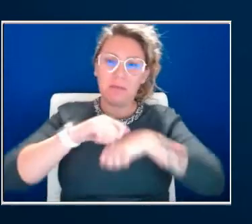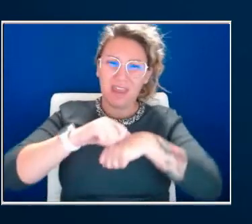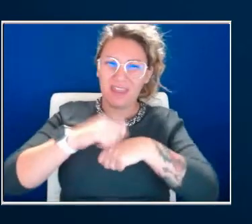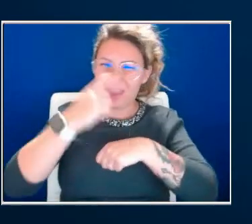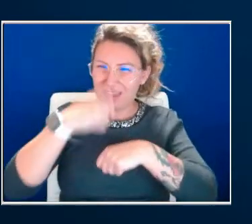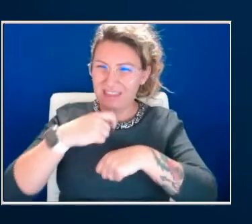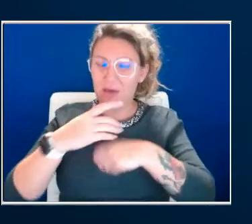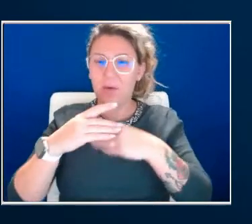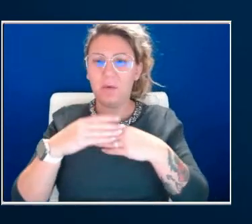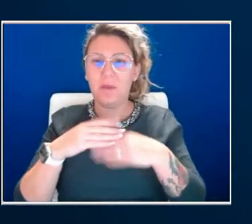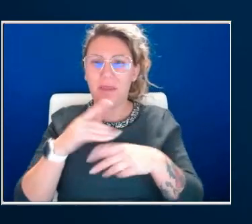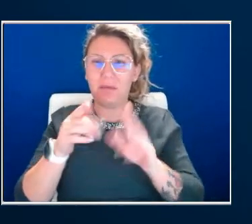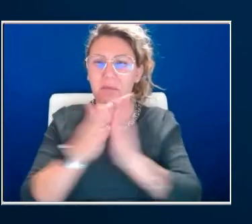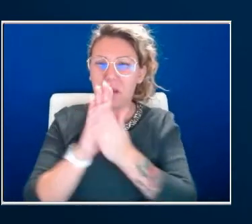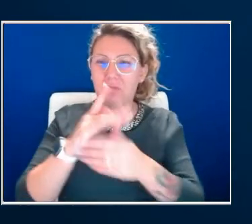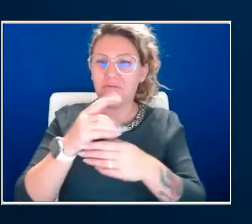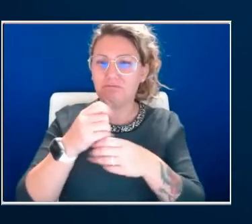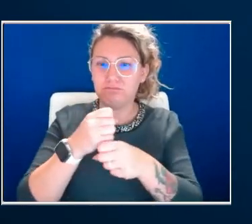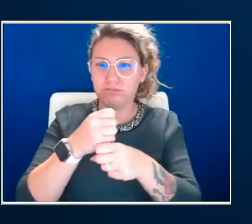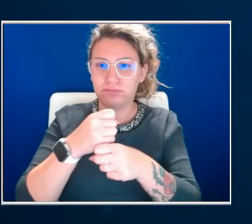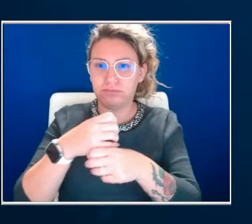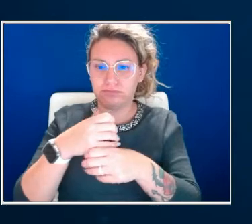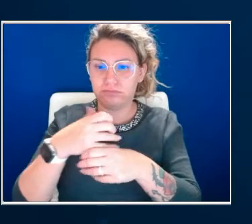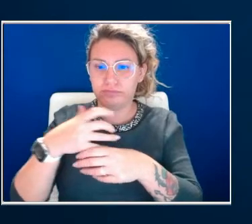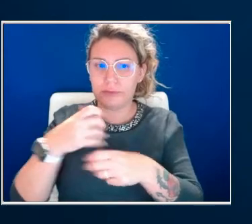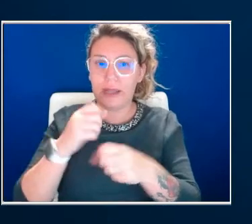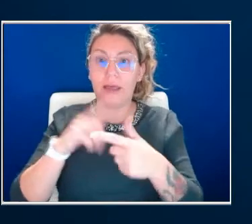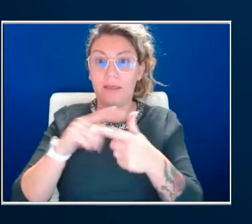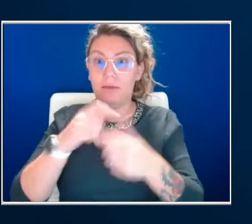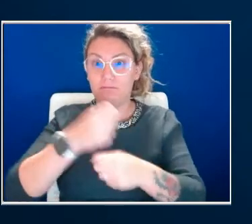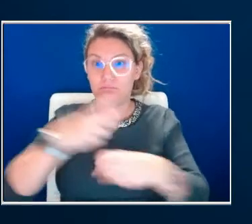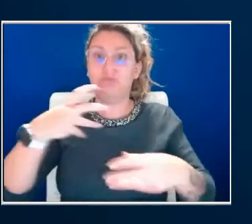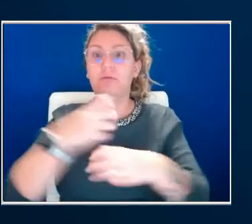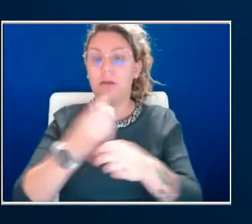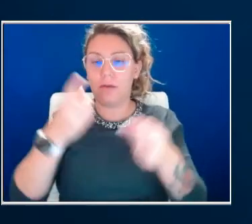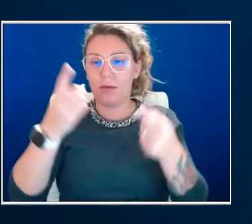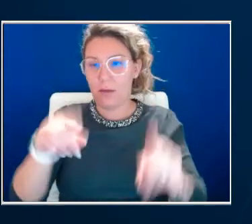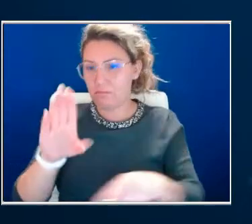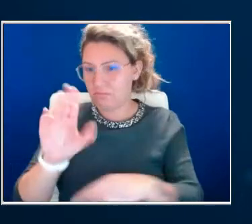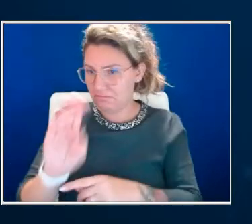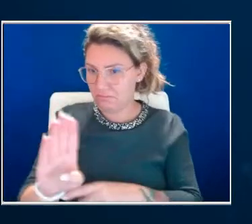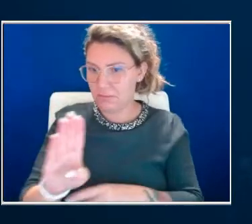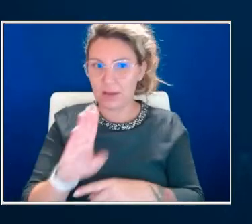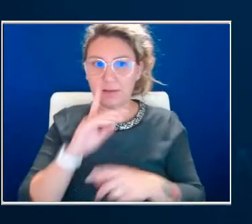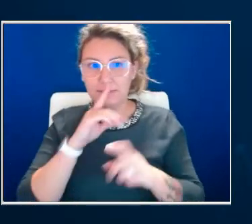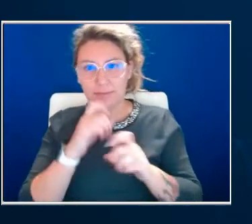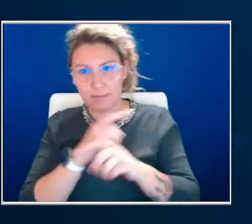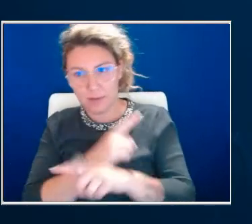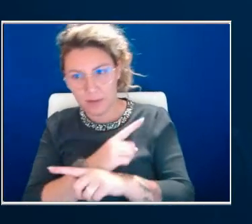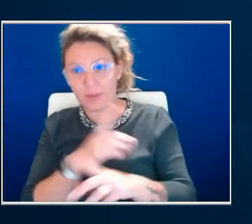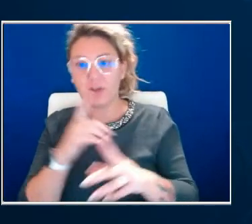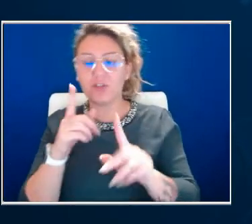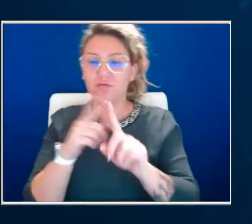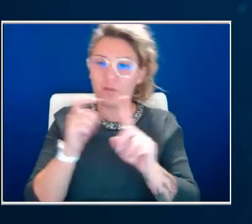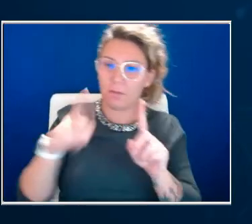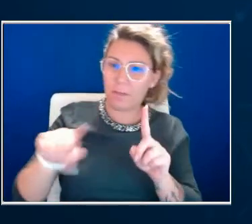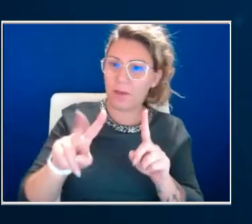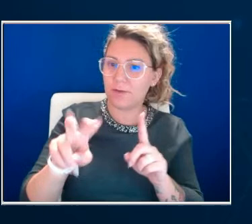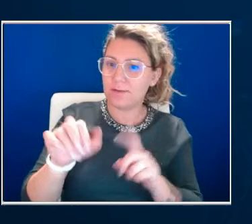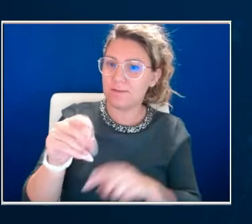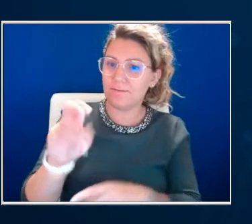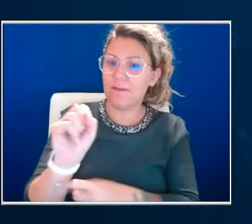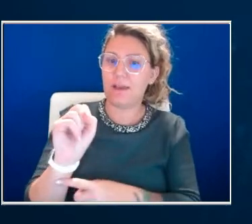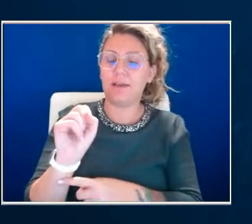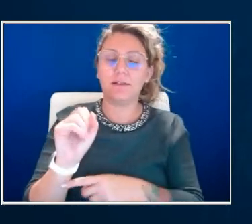can spontaneously rupture, which is what happened to Bob. This is a complication of varicose veins that certainly